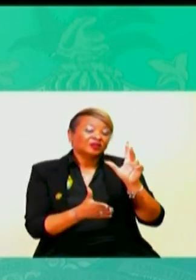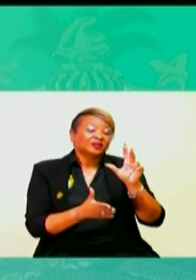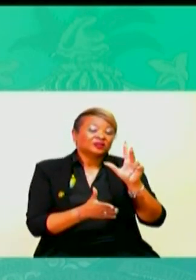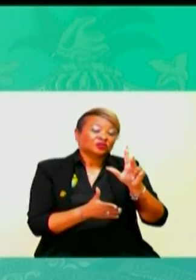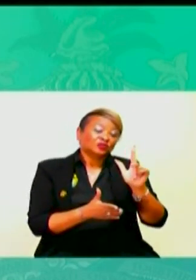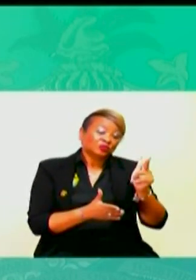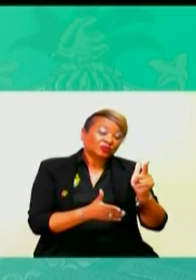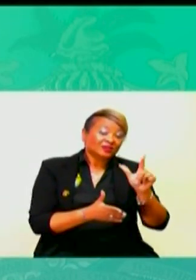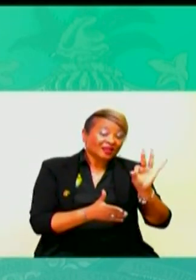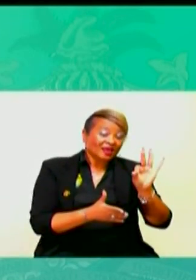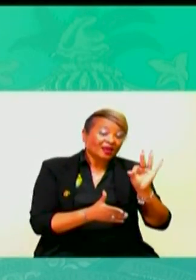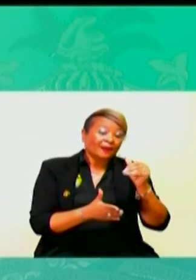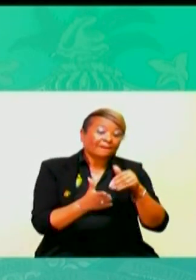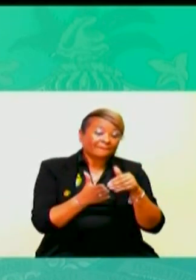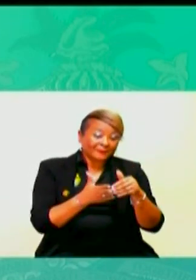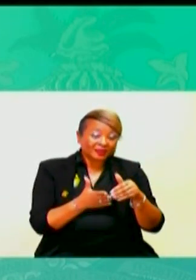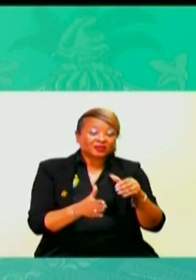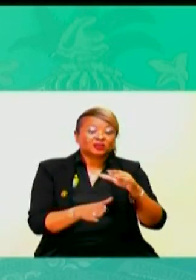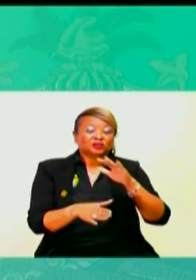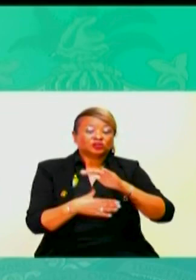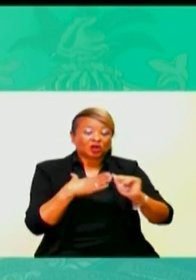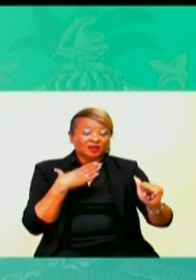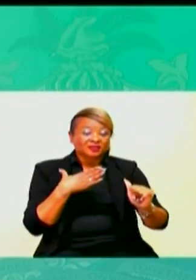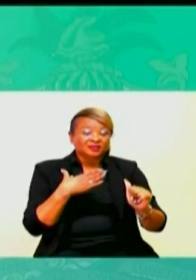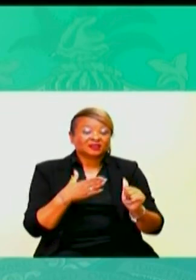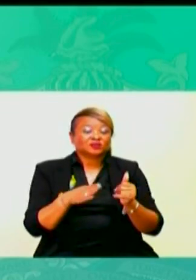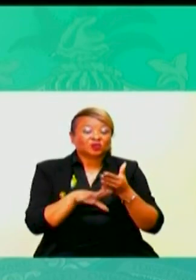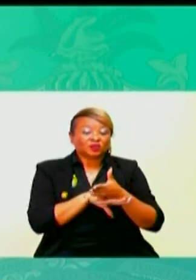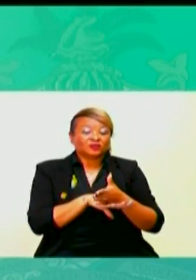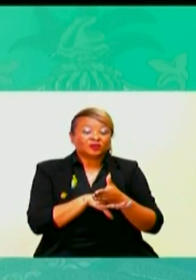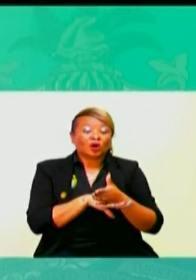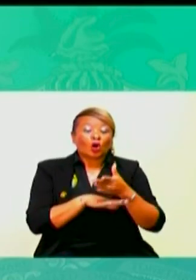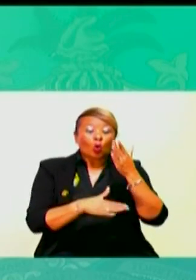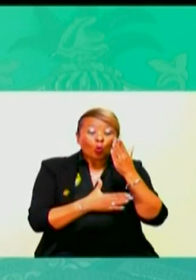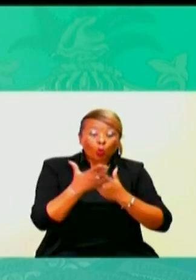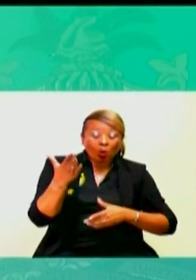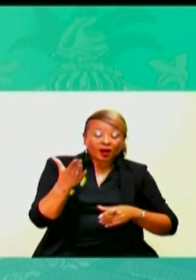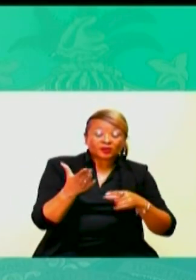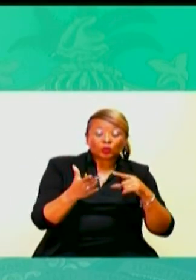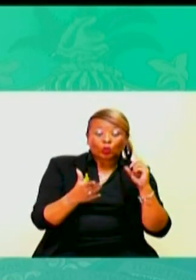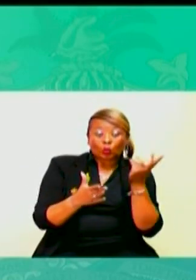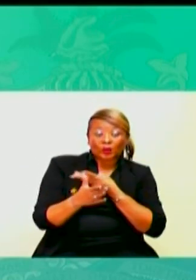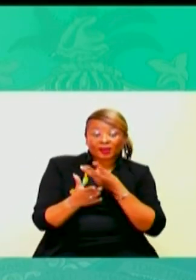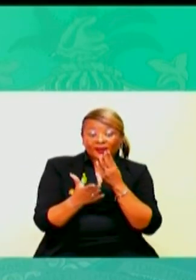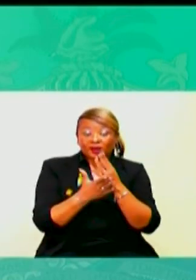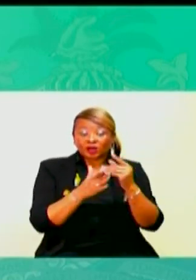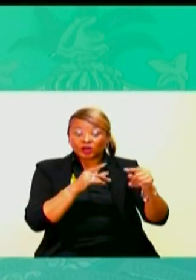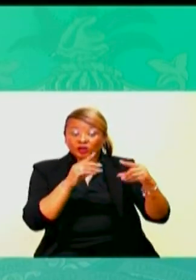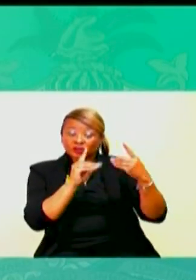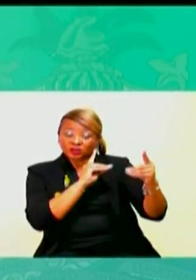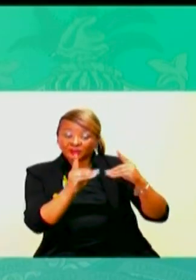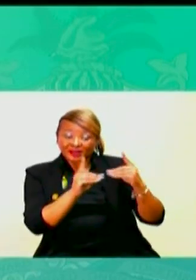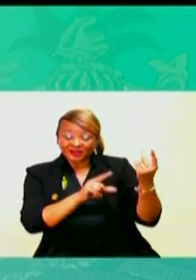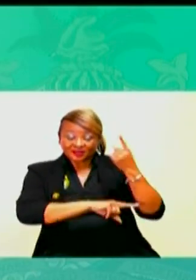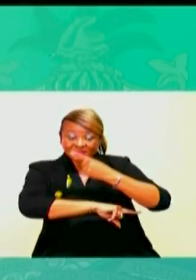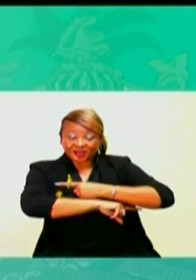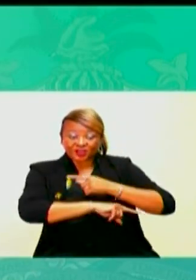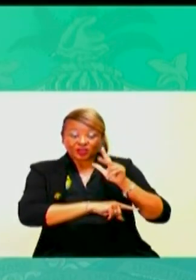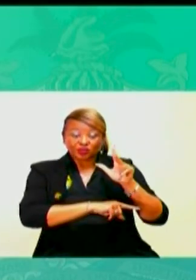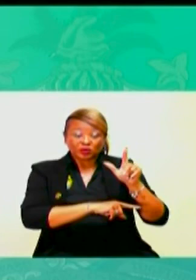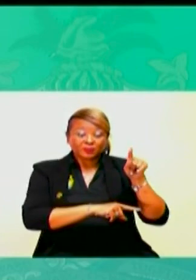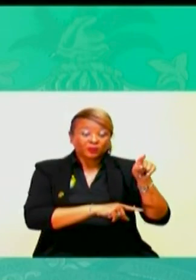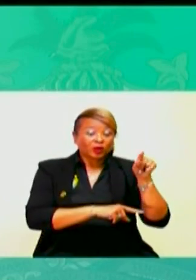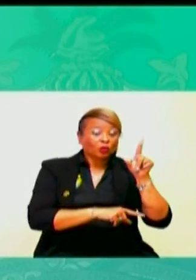$3,109,320,000. That is more than the entire national budget we're debating today. $3.1 billion.